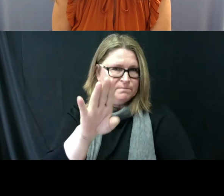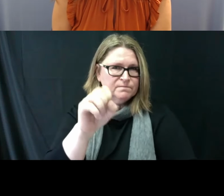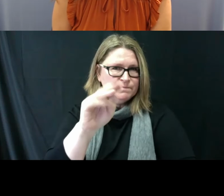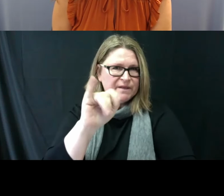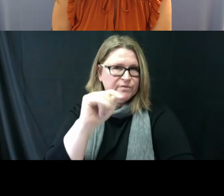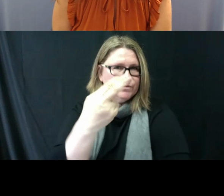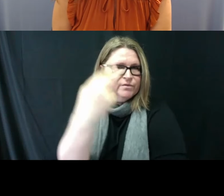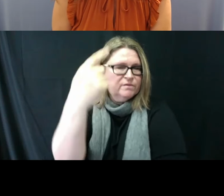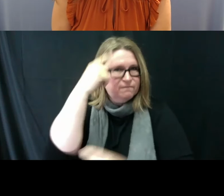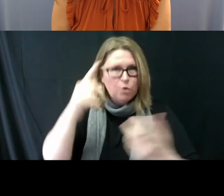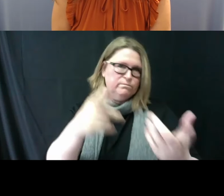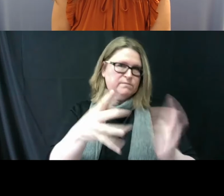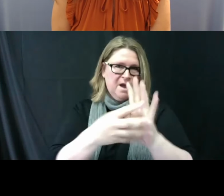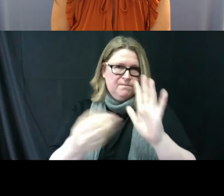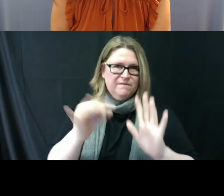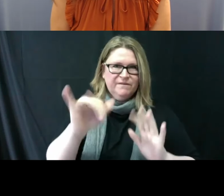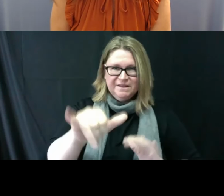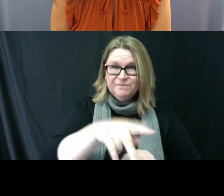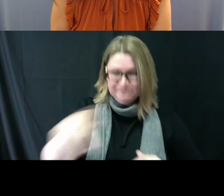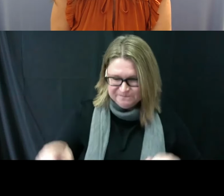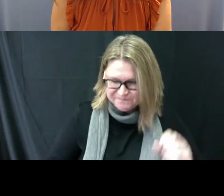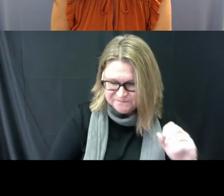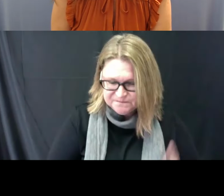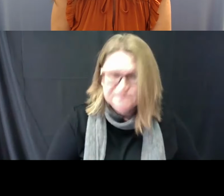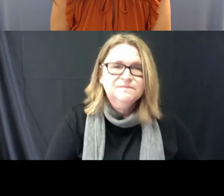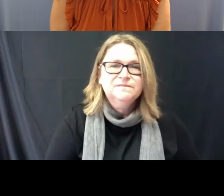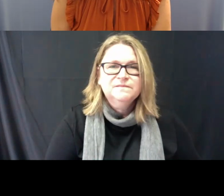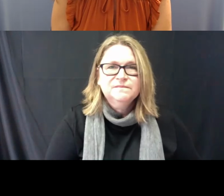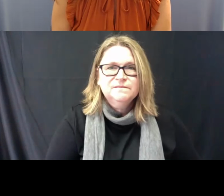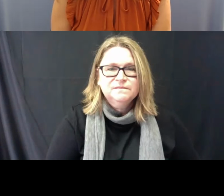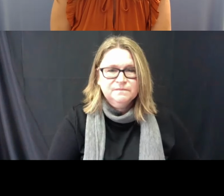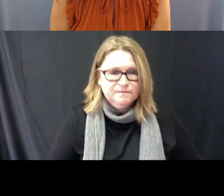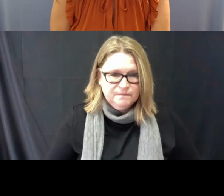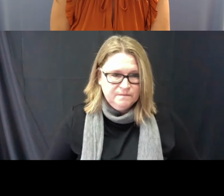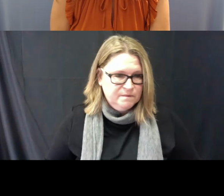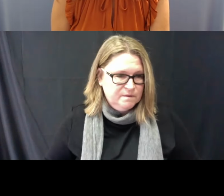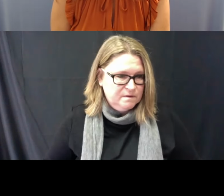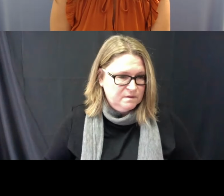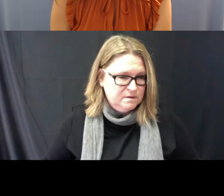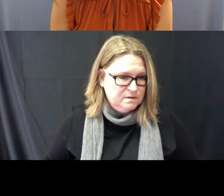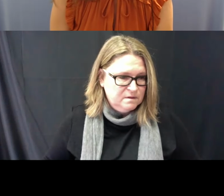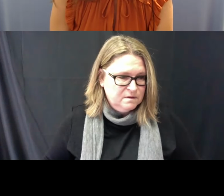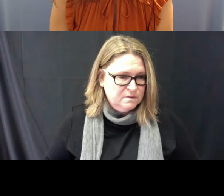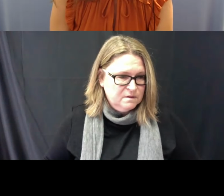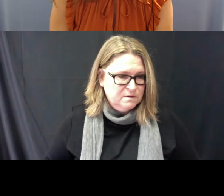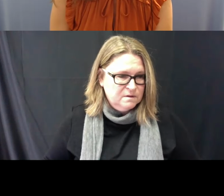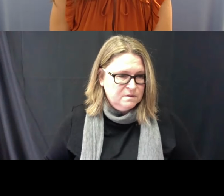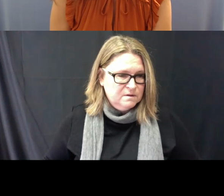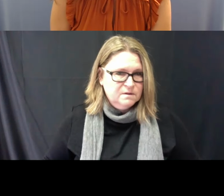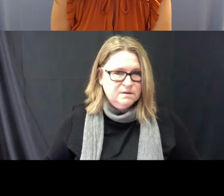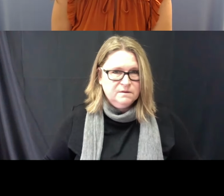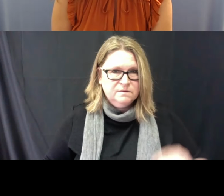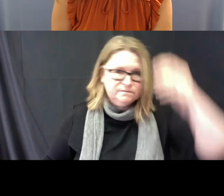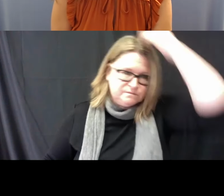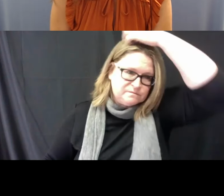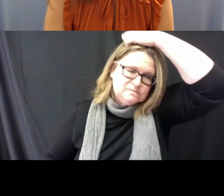you're welcome to email me. And then, yeah, so also the other two names that were in the chat box, you